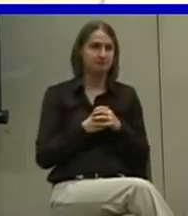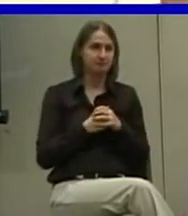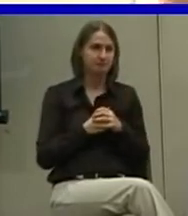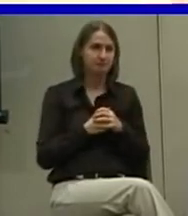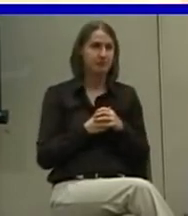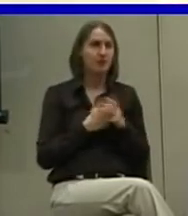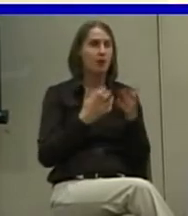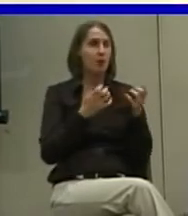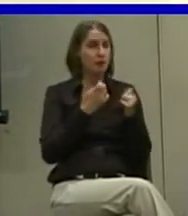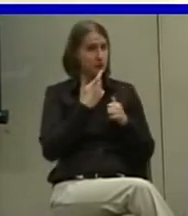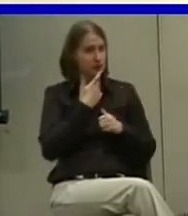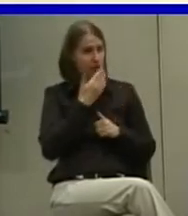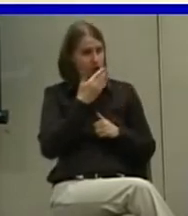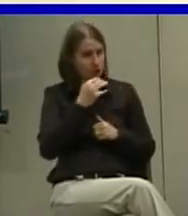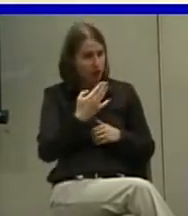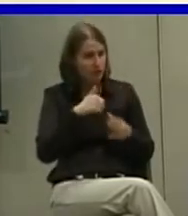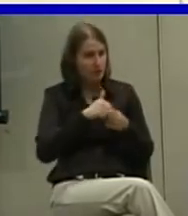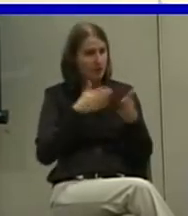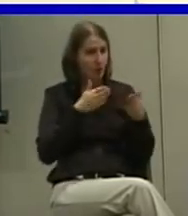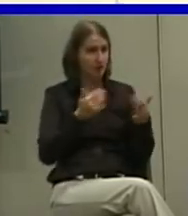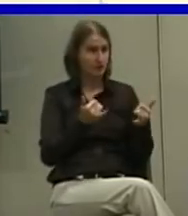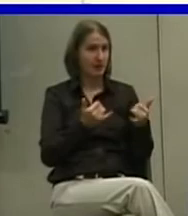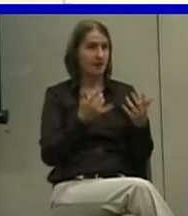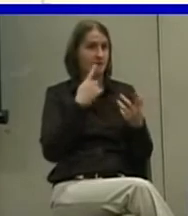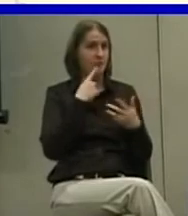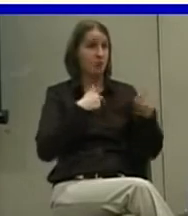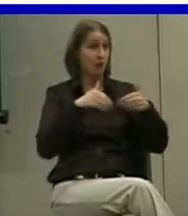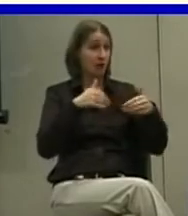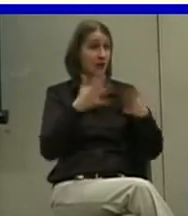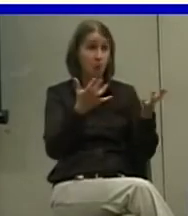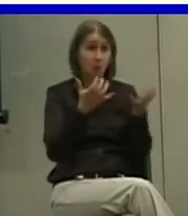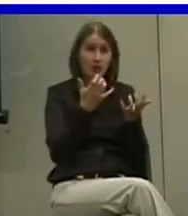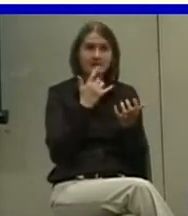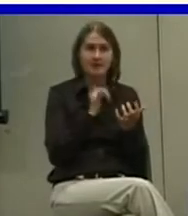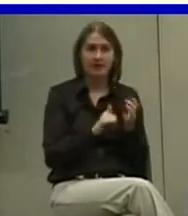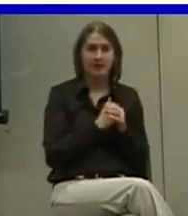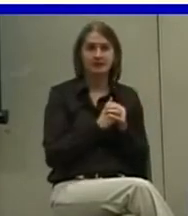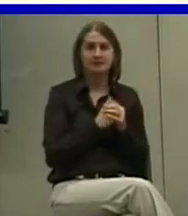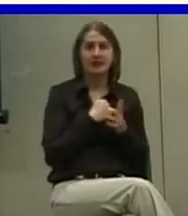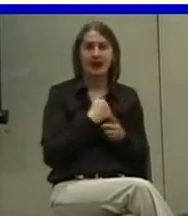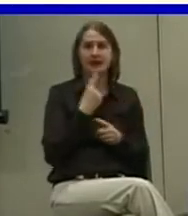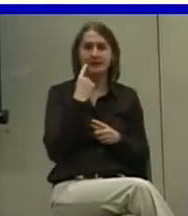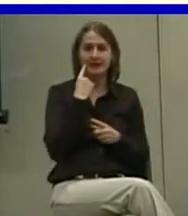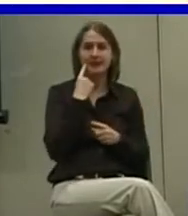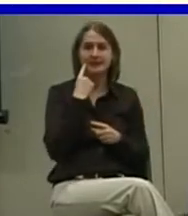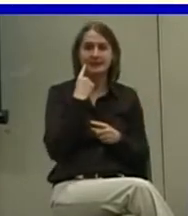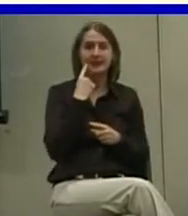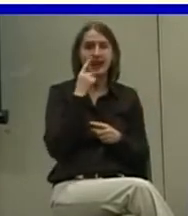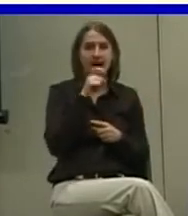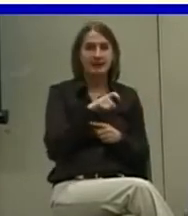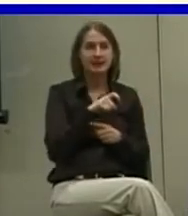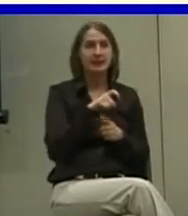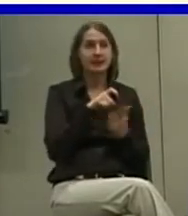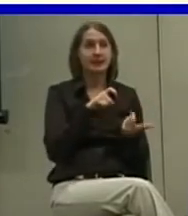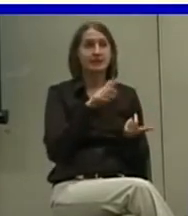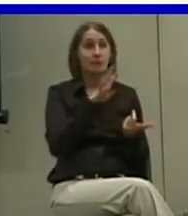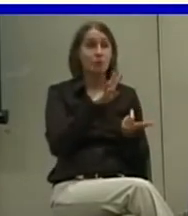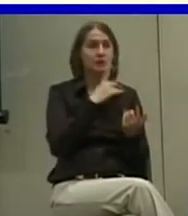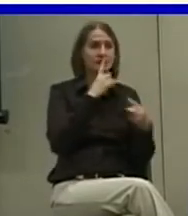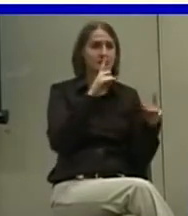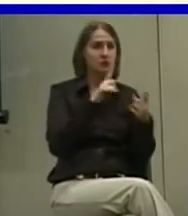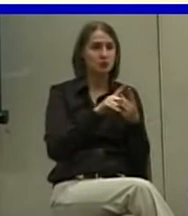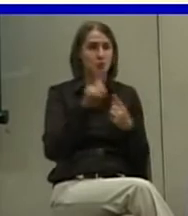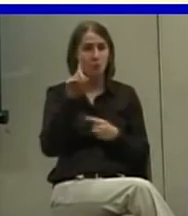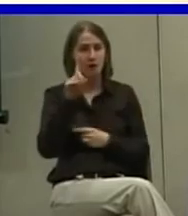to say good job in the hall today for walking. I really want to say it. I think I need 4 to 1 out there and we're not getting it. How can I